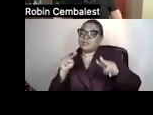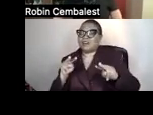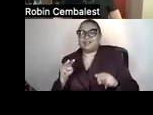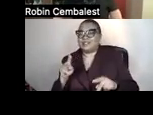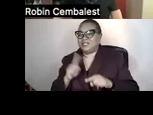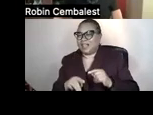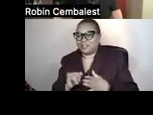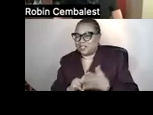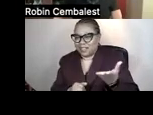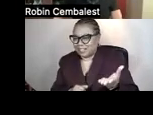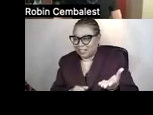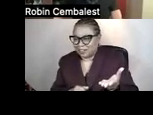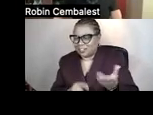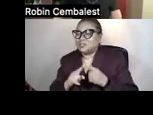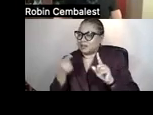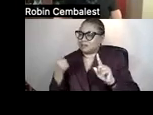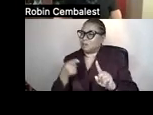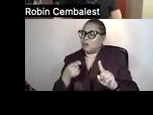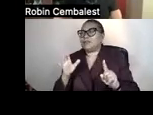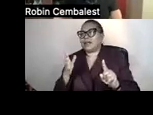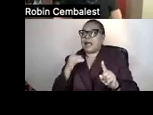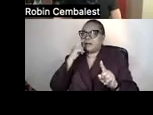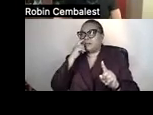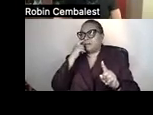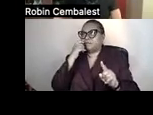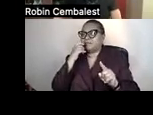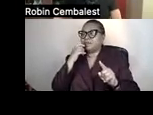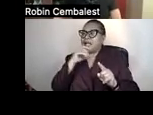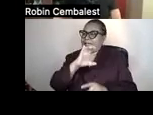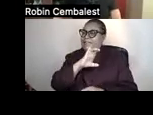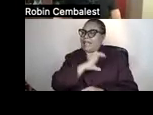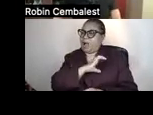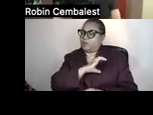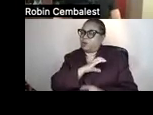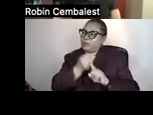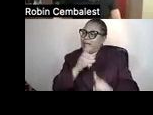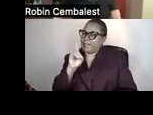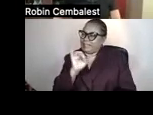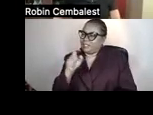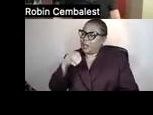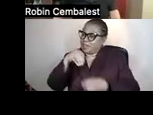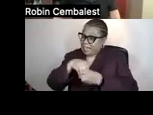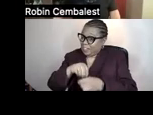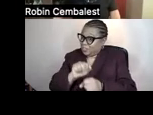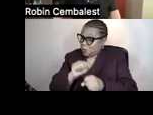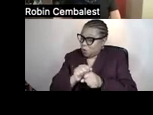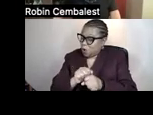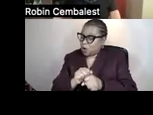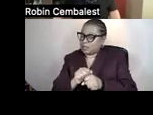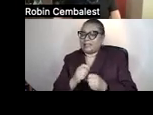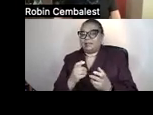can't do that here. So we have to point to kind of a character or a detail in the work that